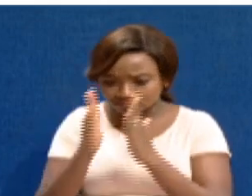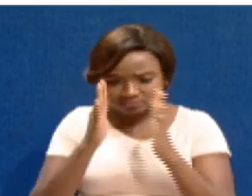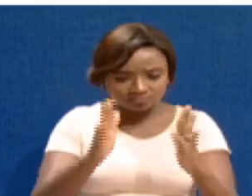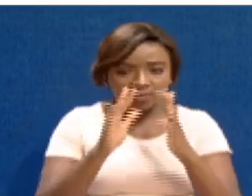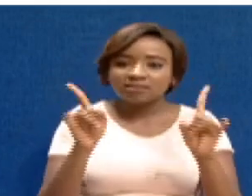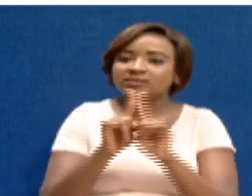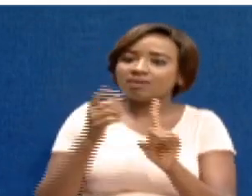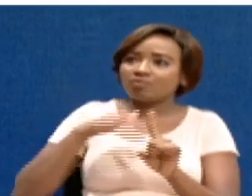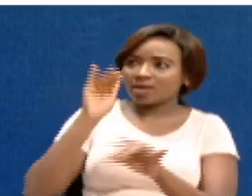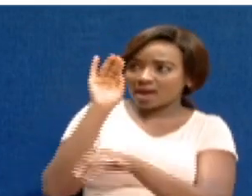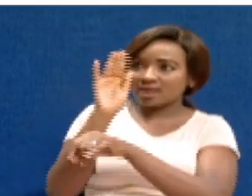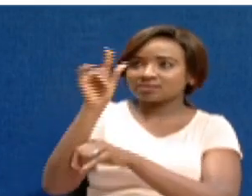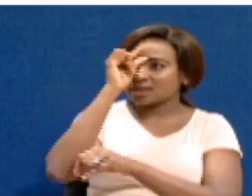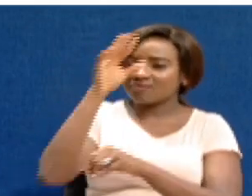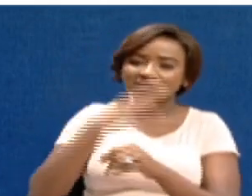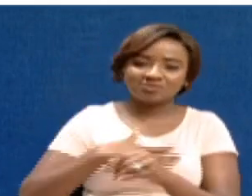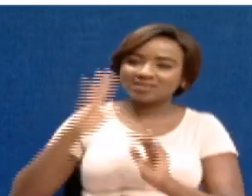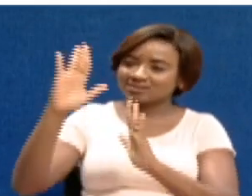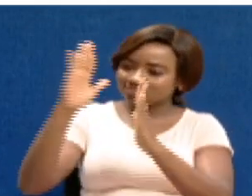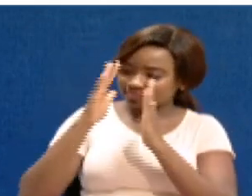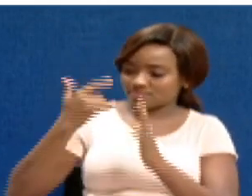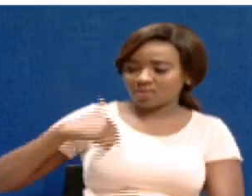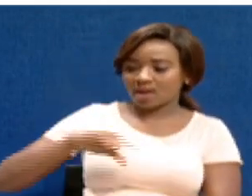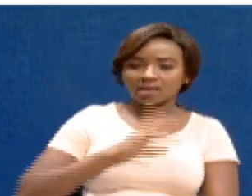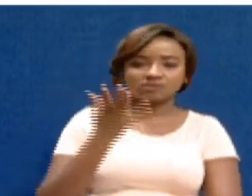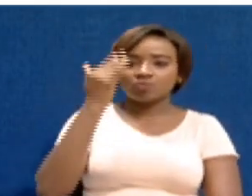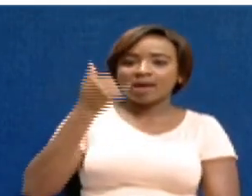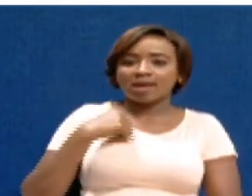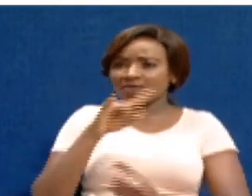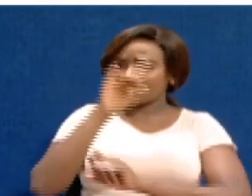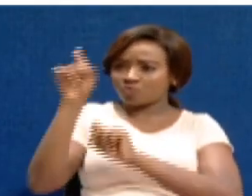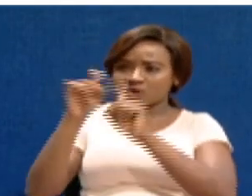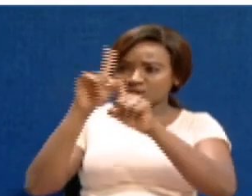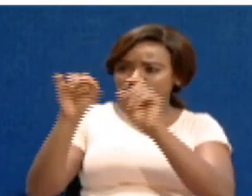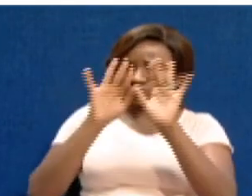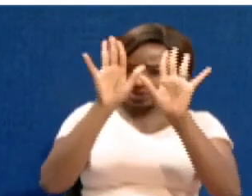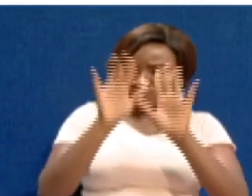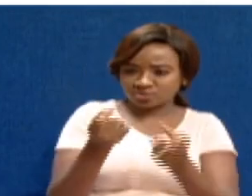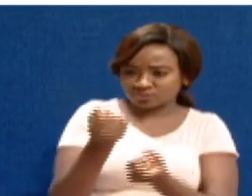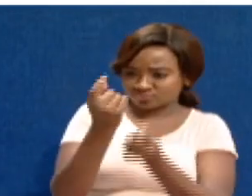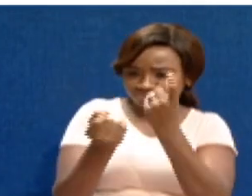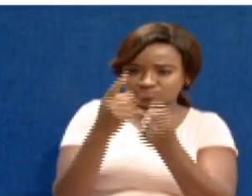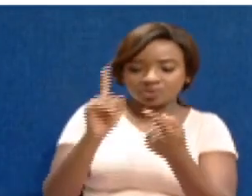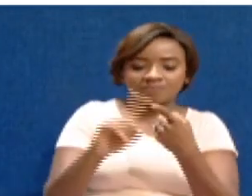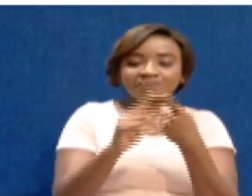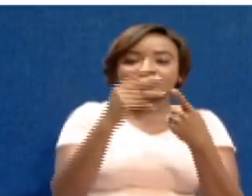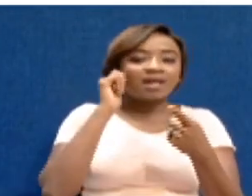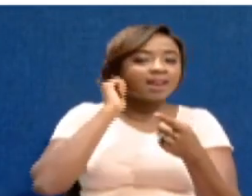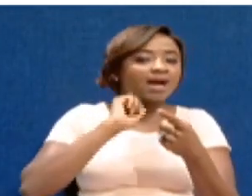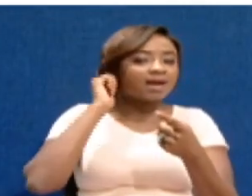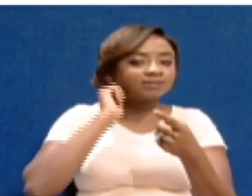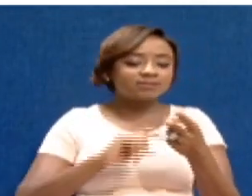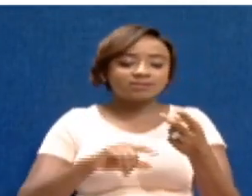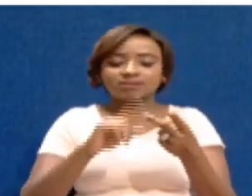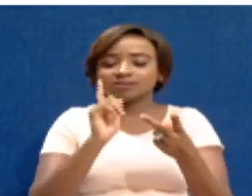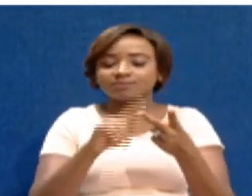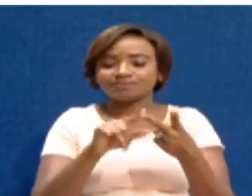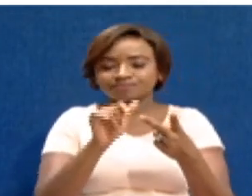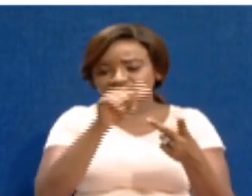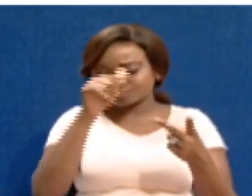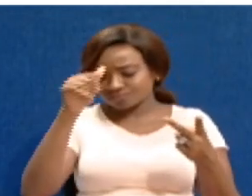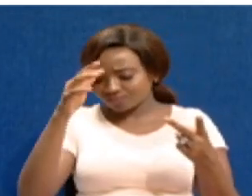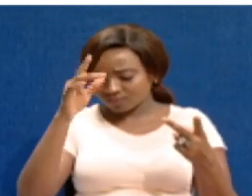have had it in 2017. Okay, ladies, I want to take a break, come back. And it looks like the no campaign has a lead already.